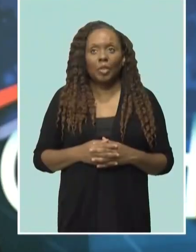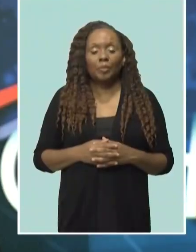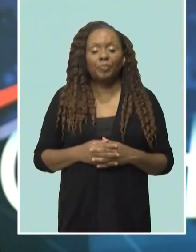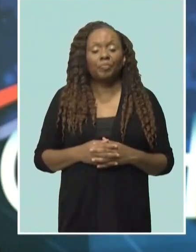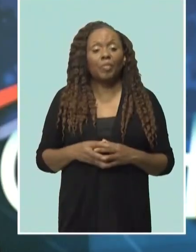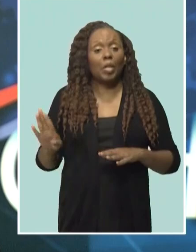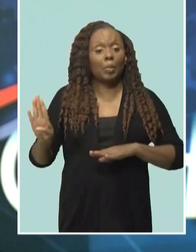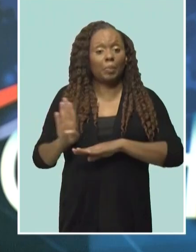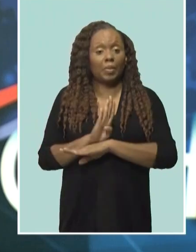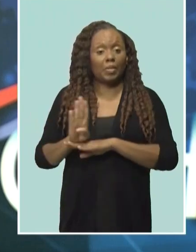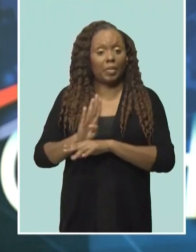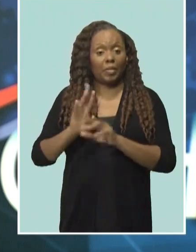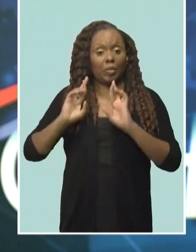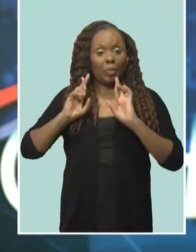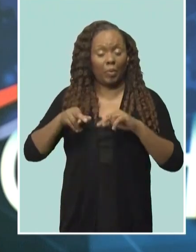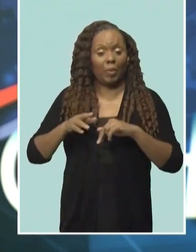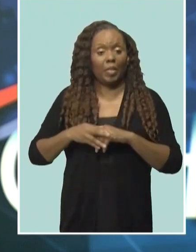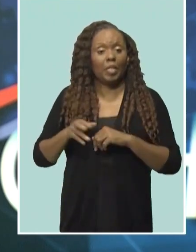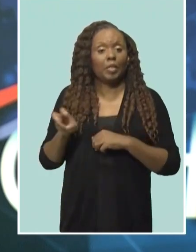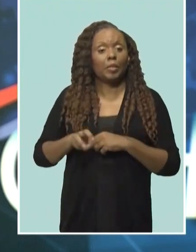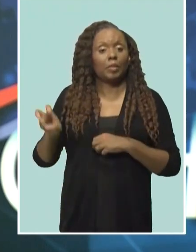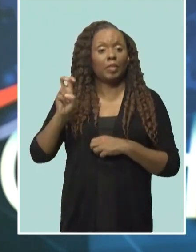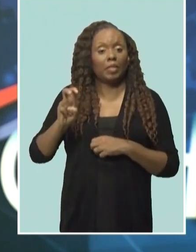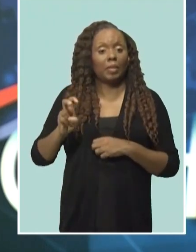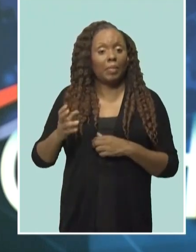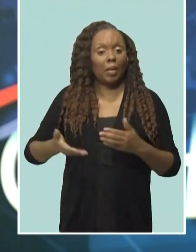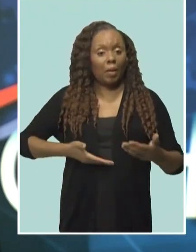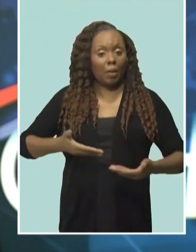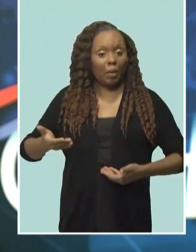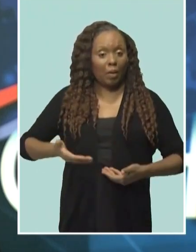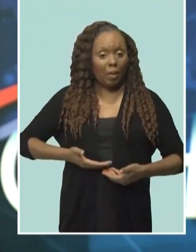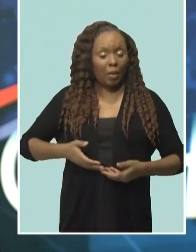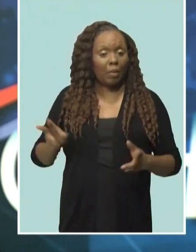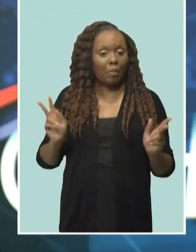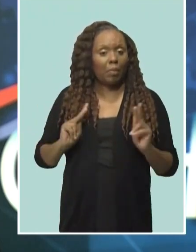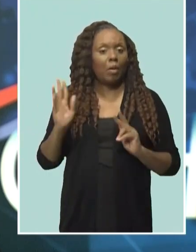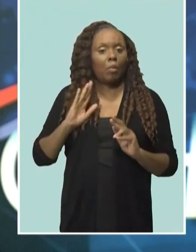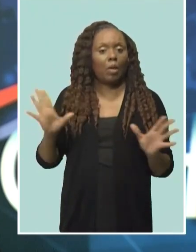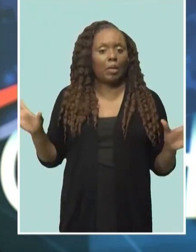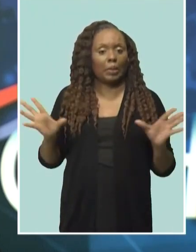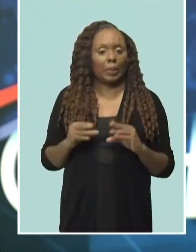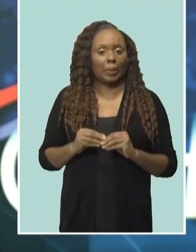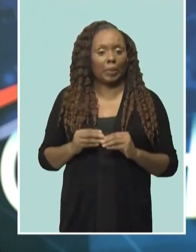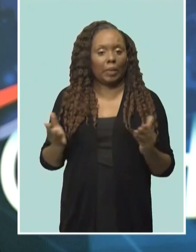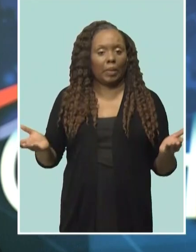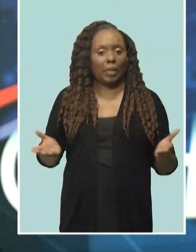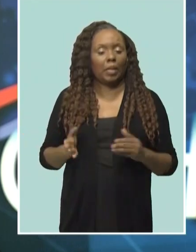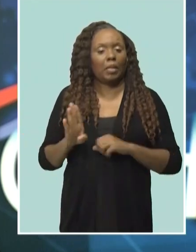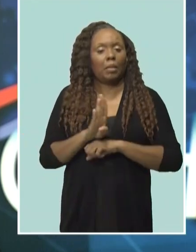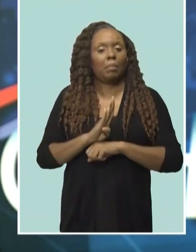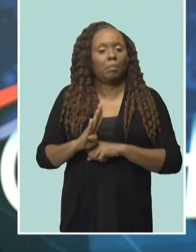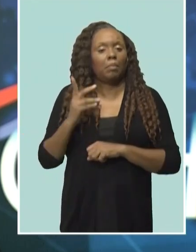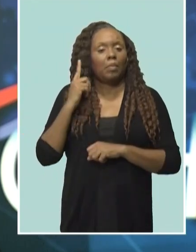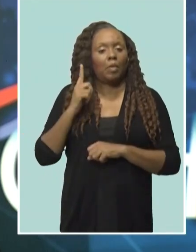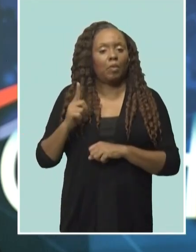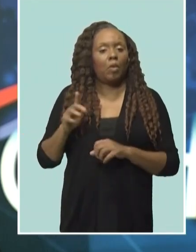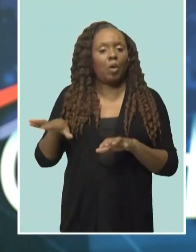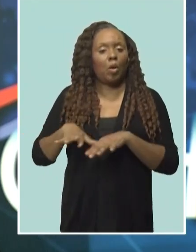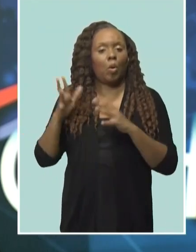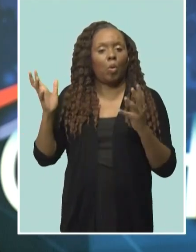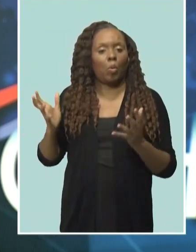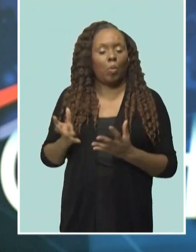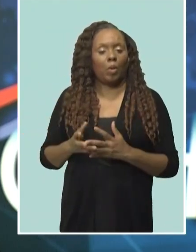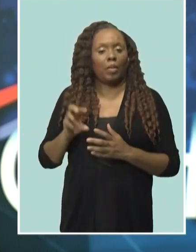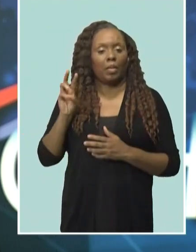In business tonight, tourism and hospitality stakeholders are meeting in Barbados for the Global MICE Conference. That is the